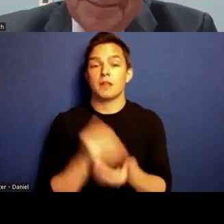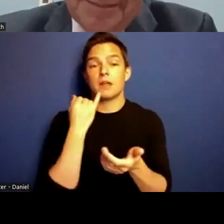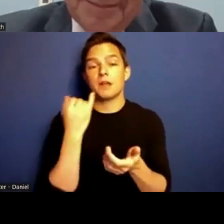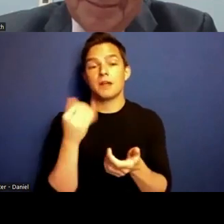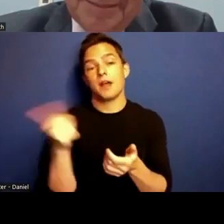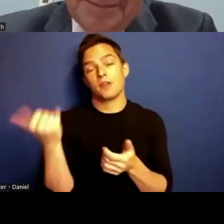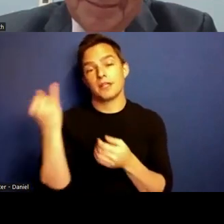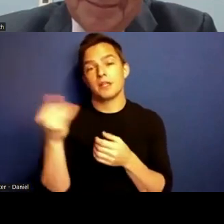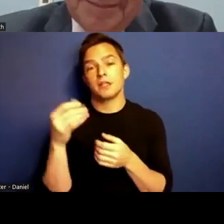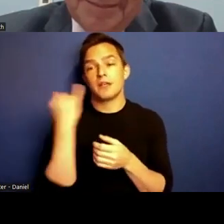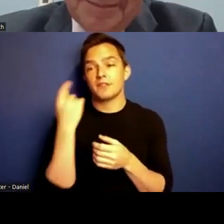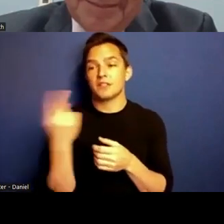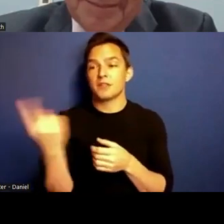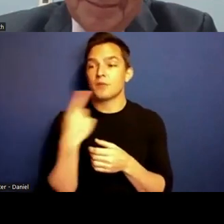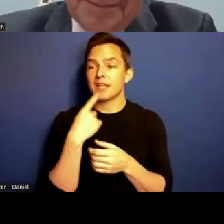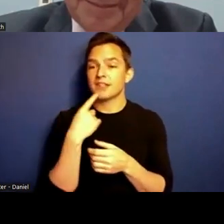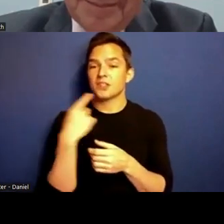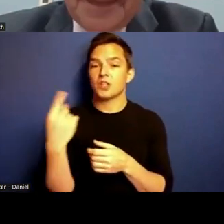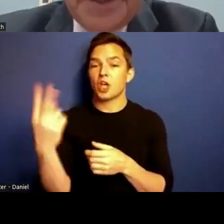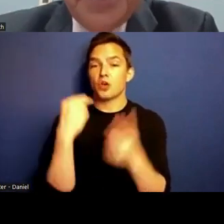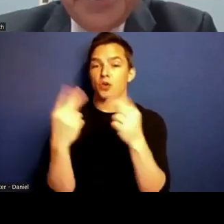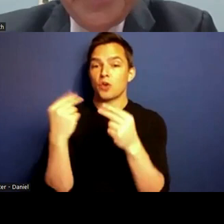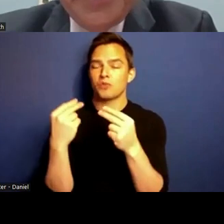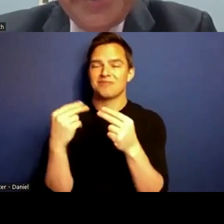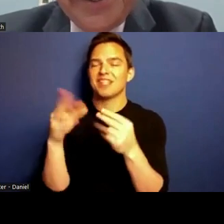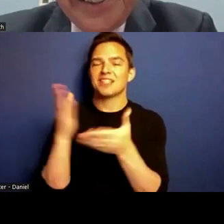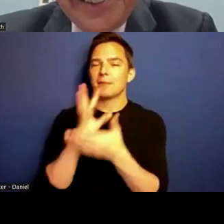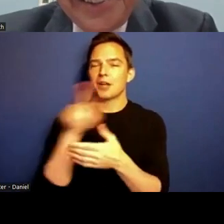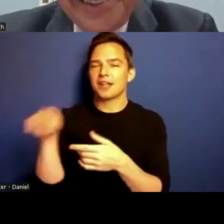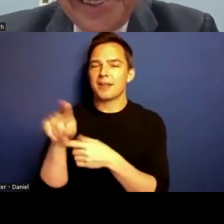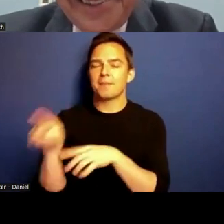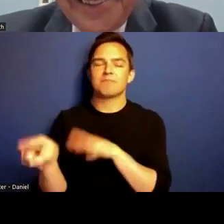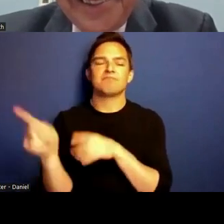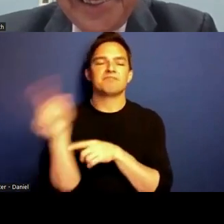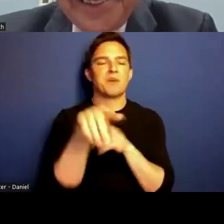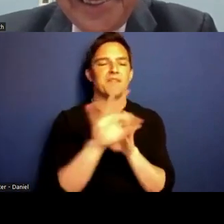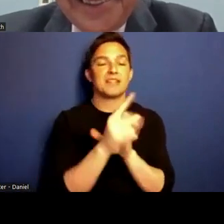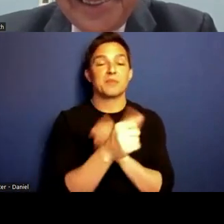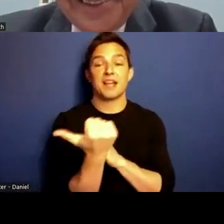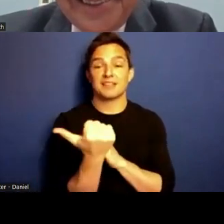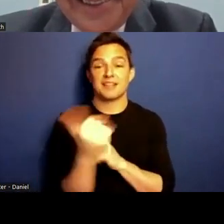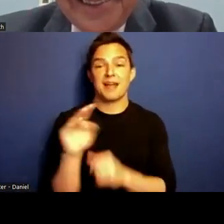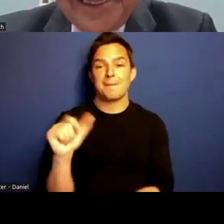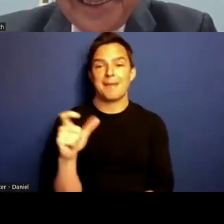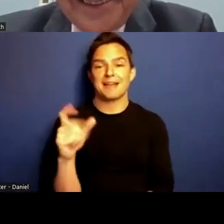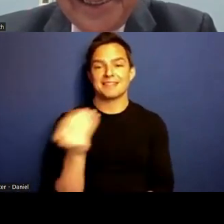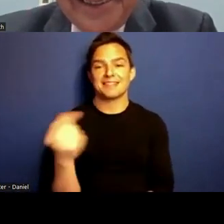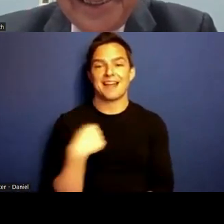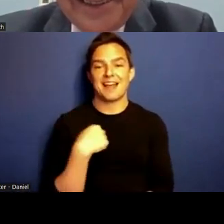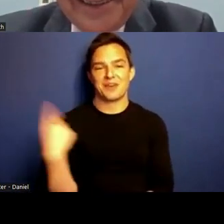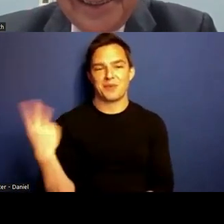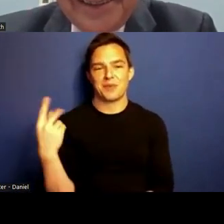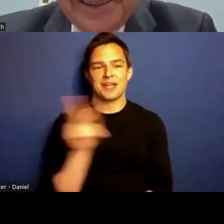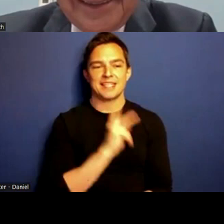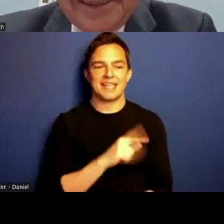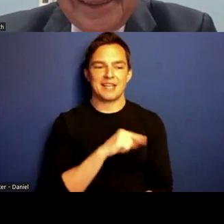tells you no, stop talking to them, go find somebody else. You can always find somebody else. That's Max and I were king and queen of that. If people said